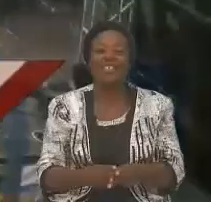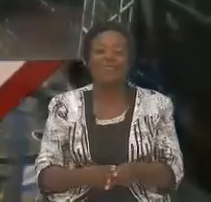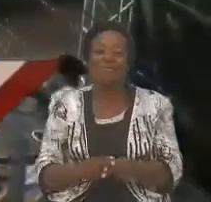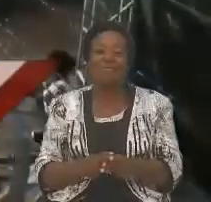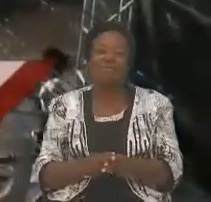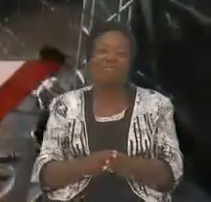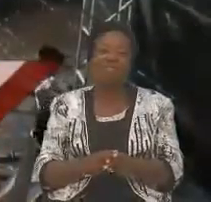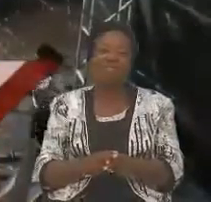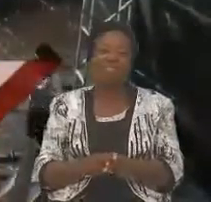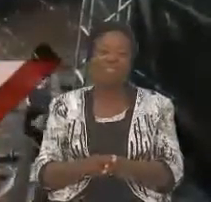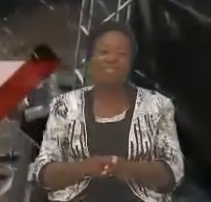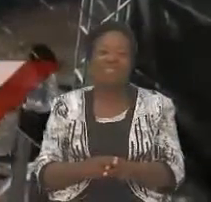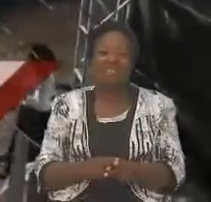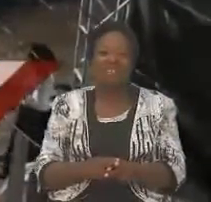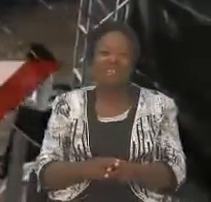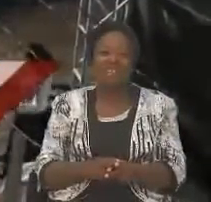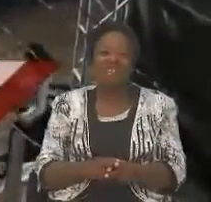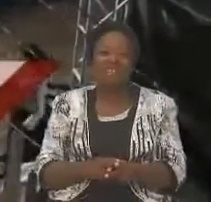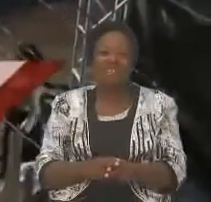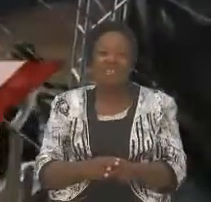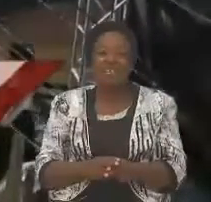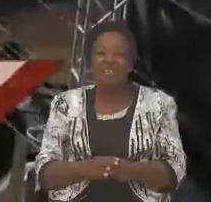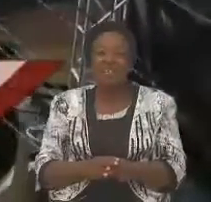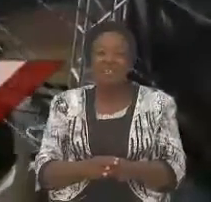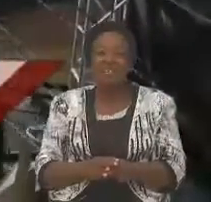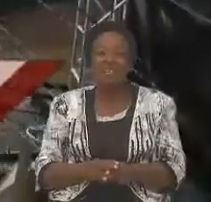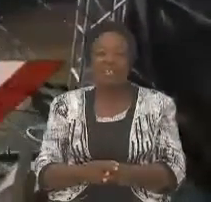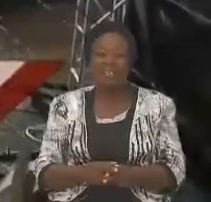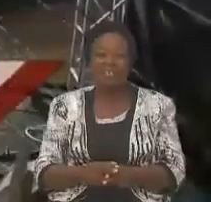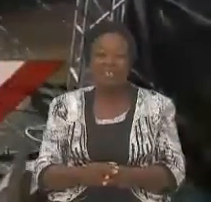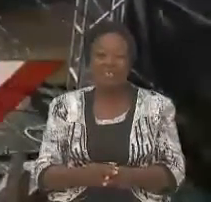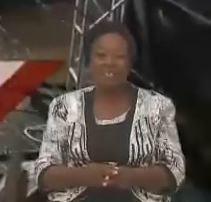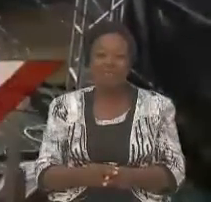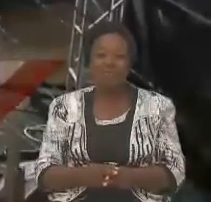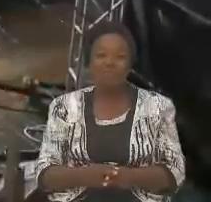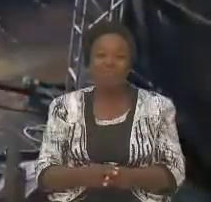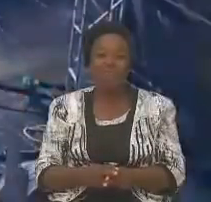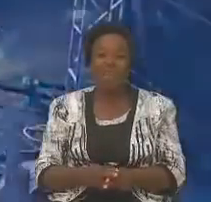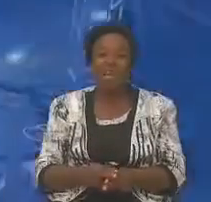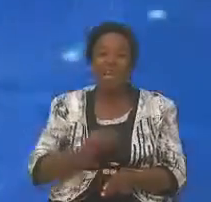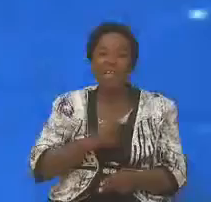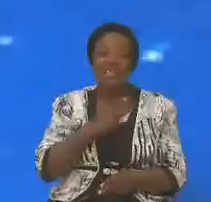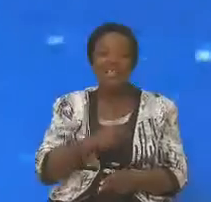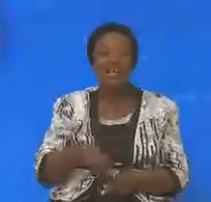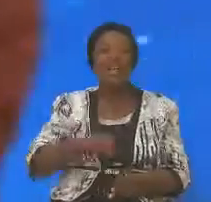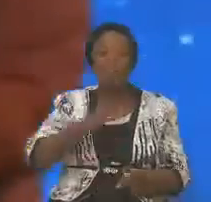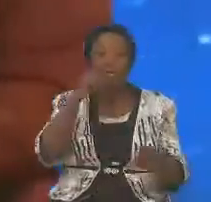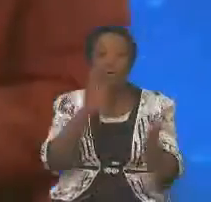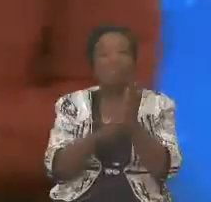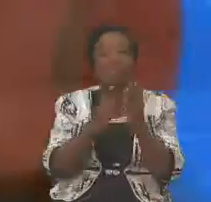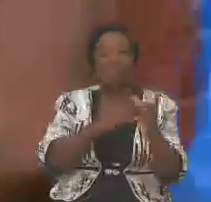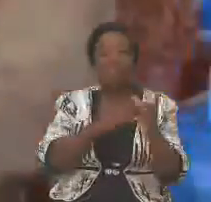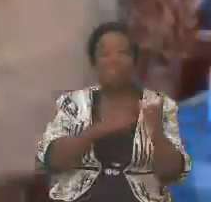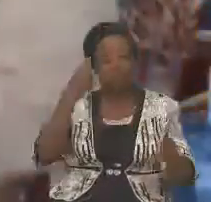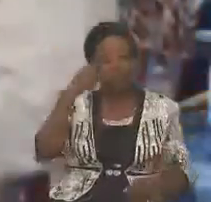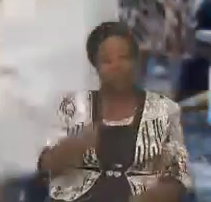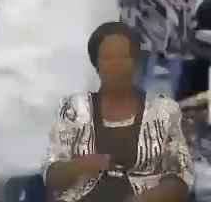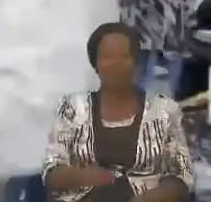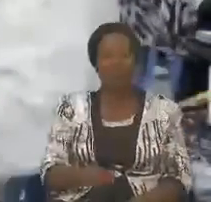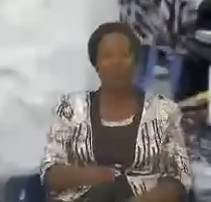ever in Jesus' name. Congratulations. I